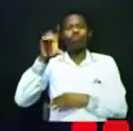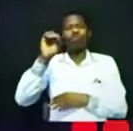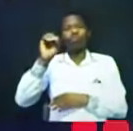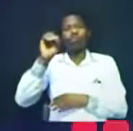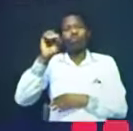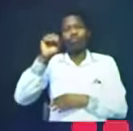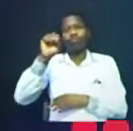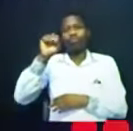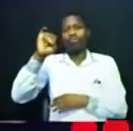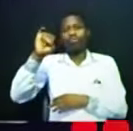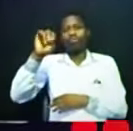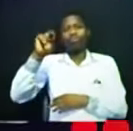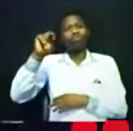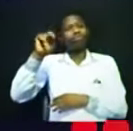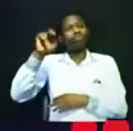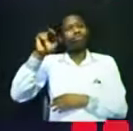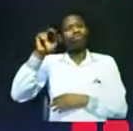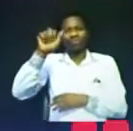Colossians 1:9.